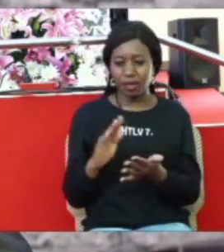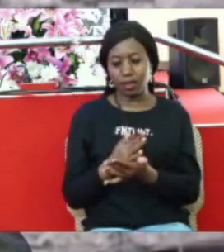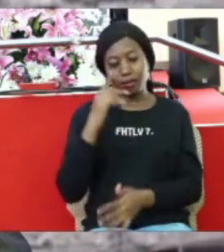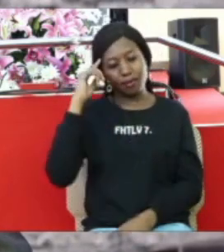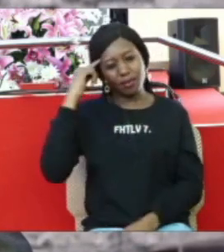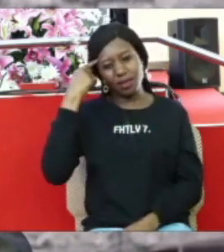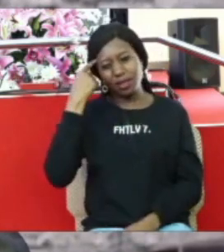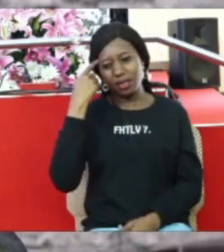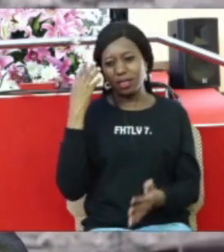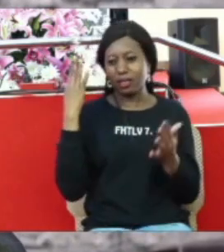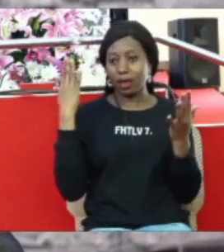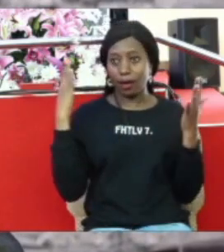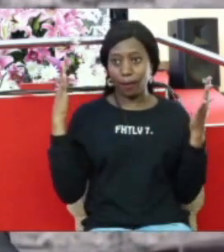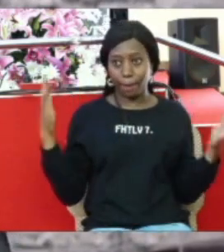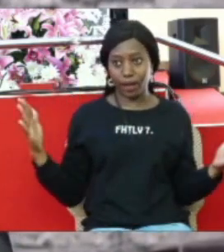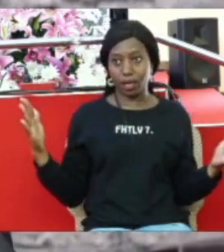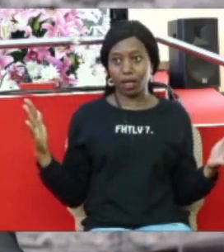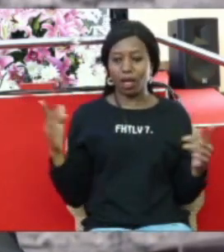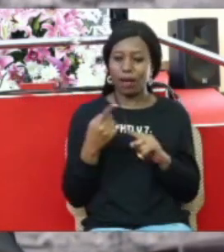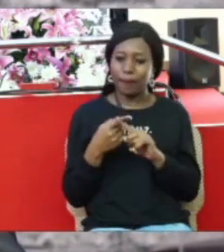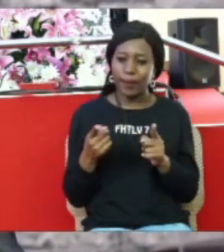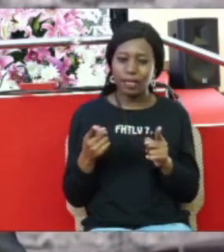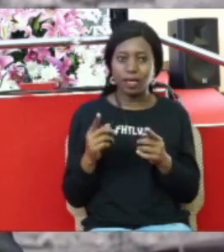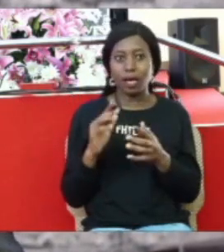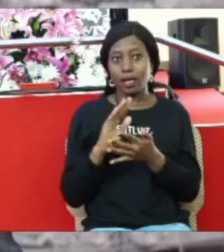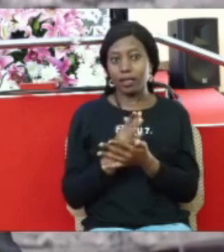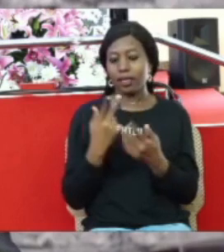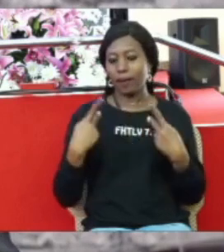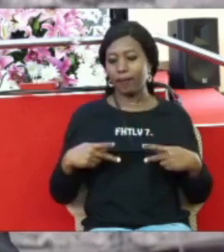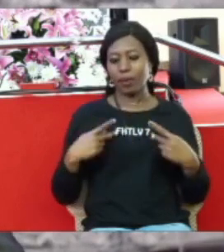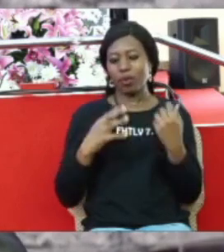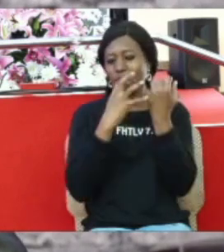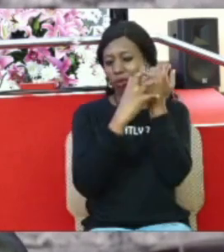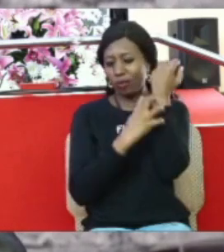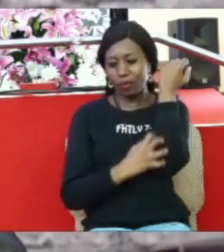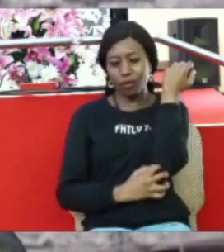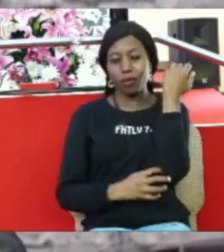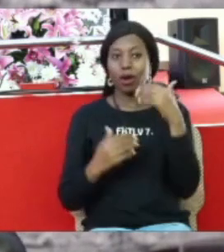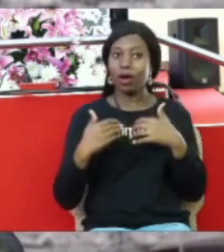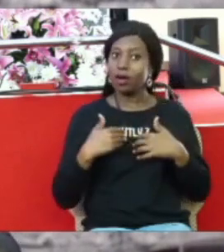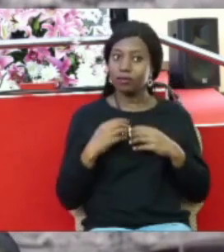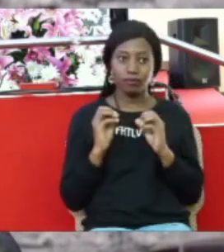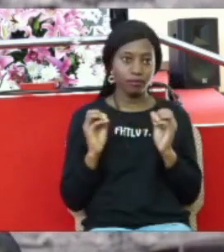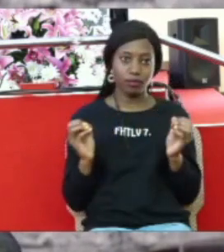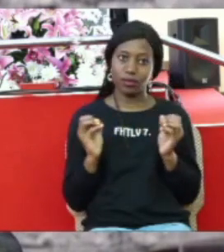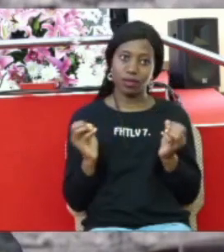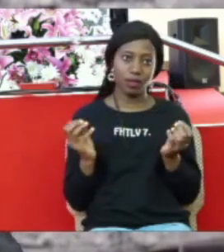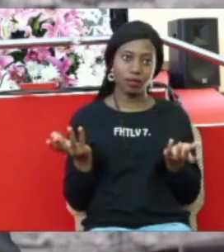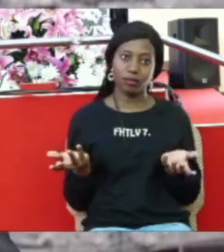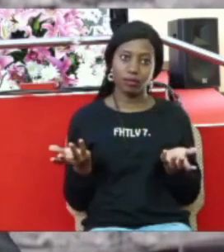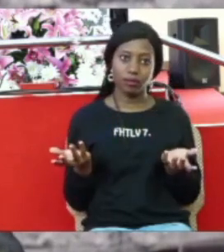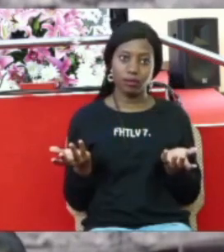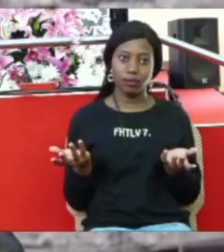There are some people that could not afford it. So I normally say, hata saa hii kitoka mia moja. Najua ijafika mia moja,